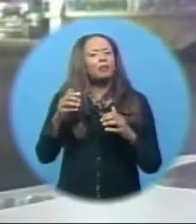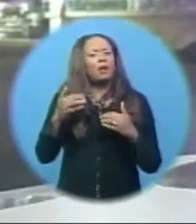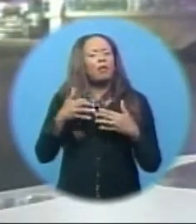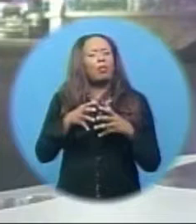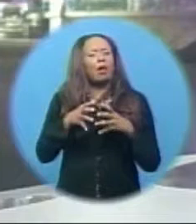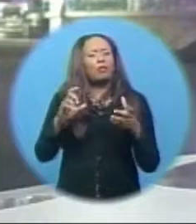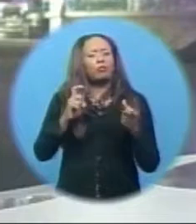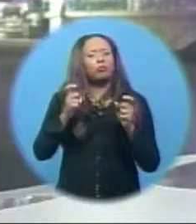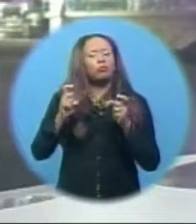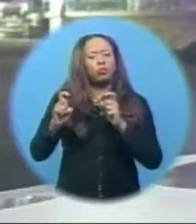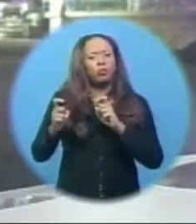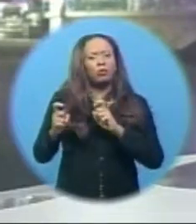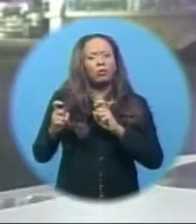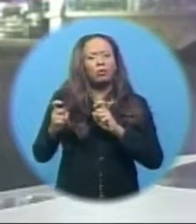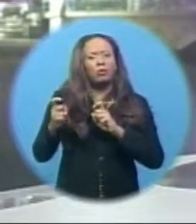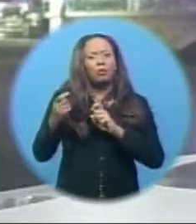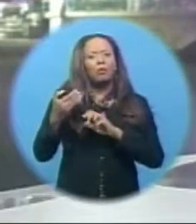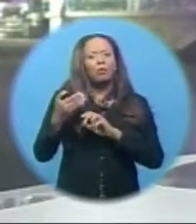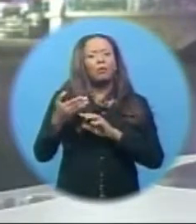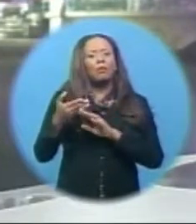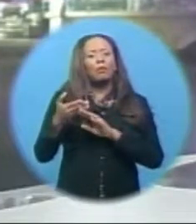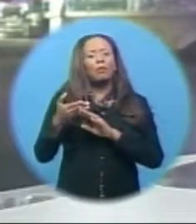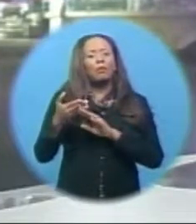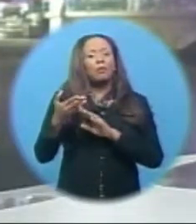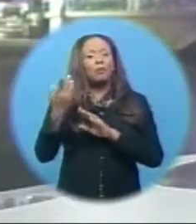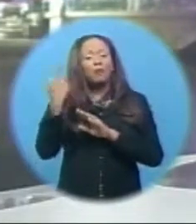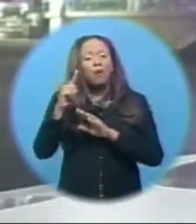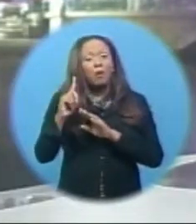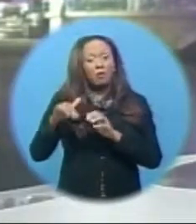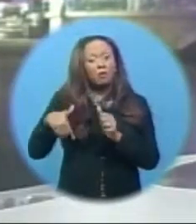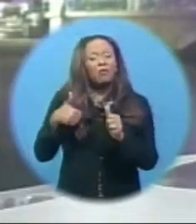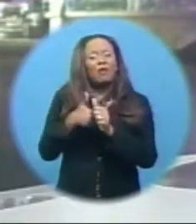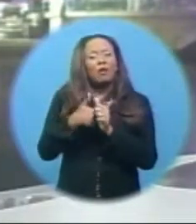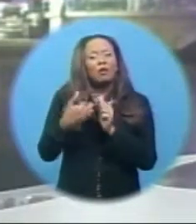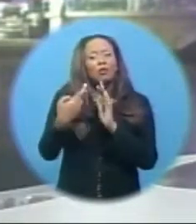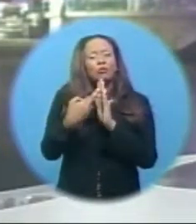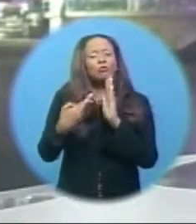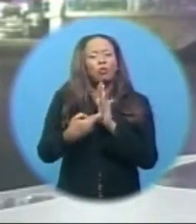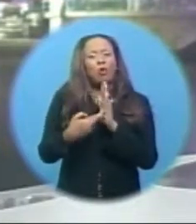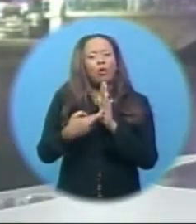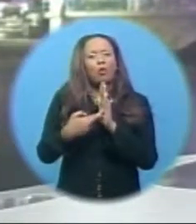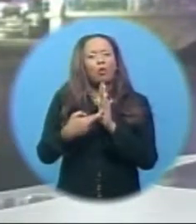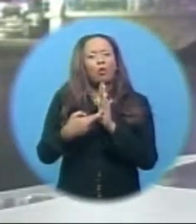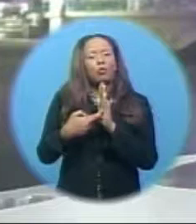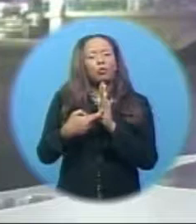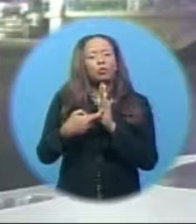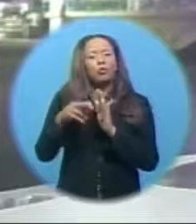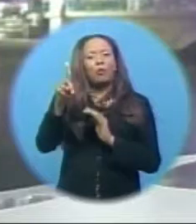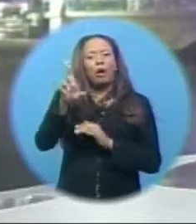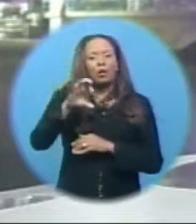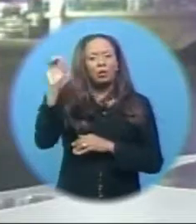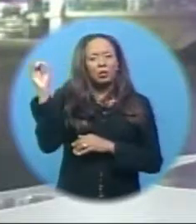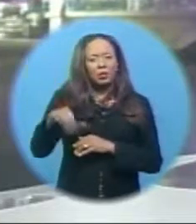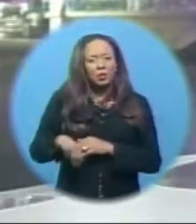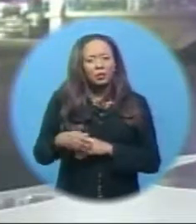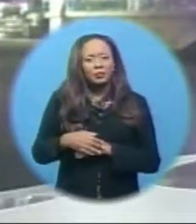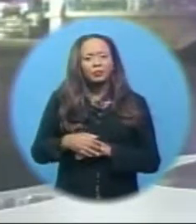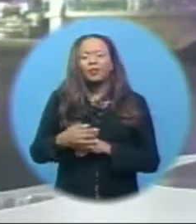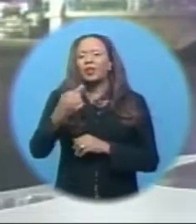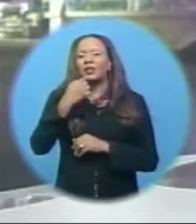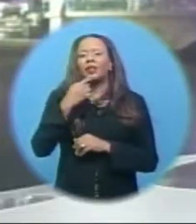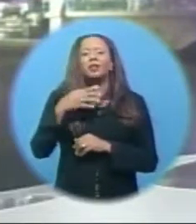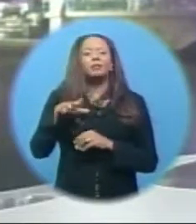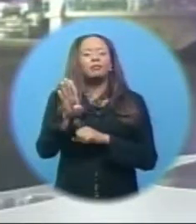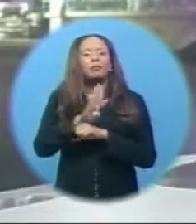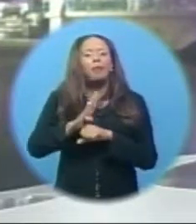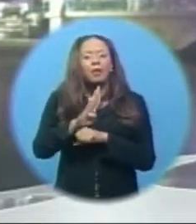fully compliant. The Council's remarks come in the wake of the news that Barbados has again been blacklisted as a non-cooperative